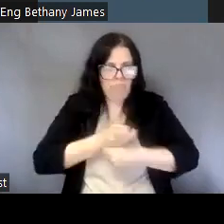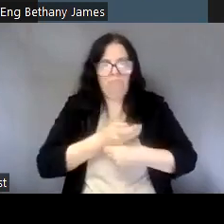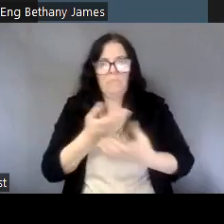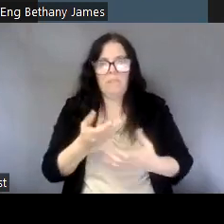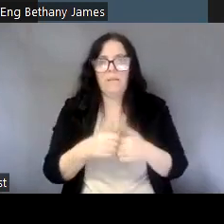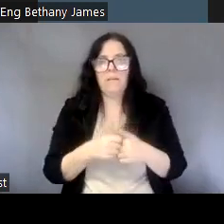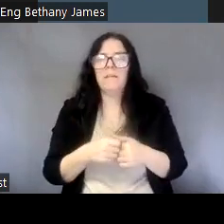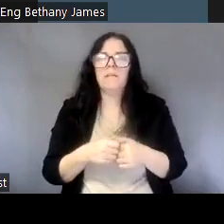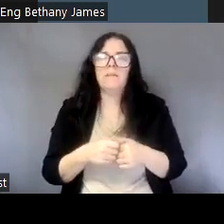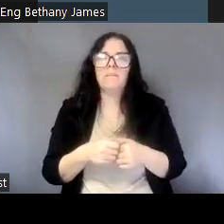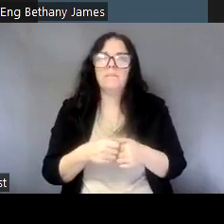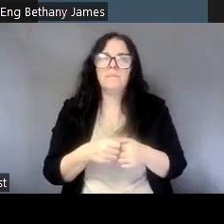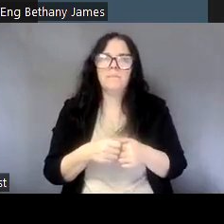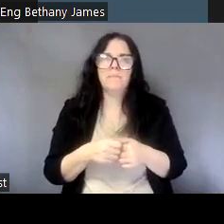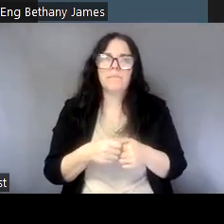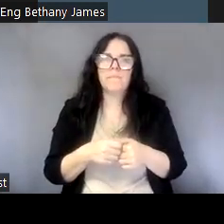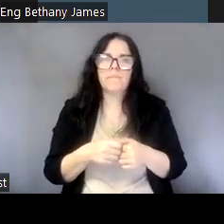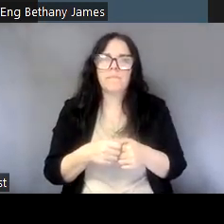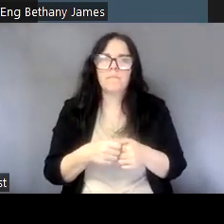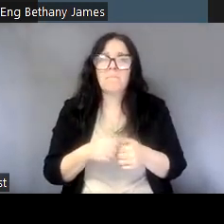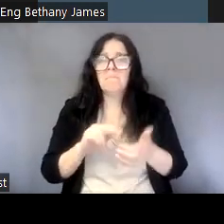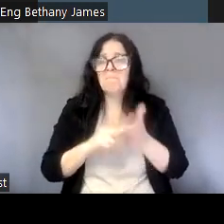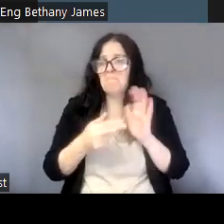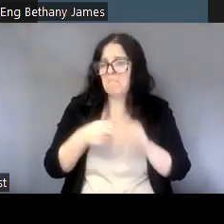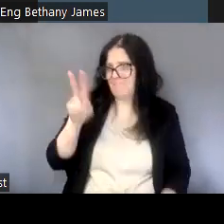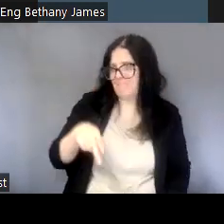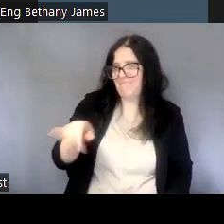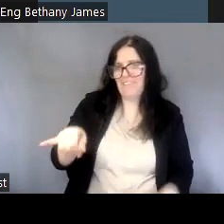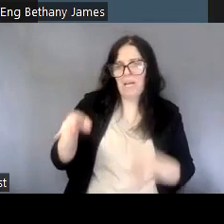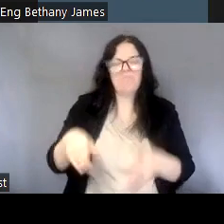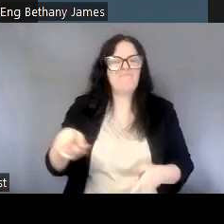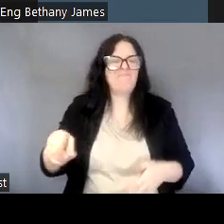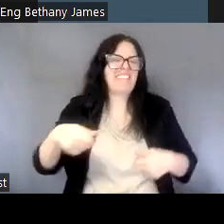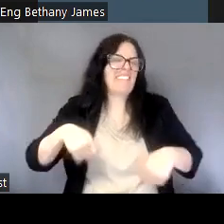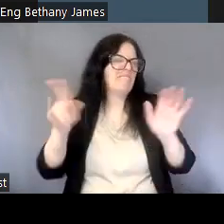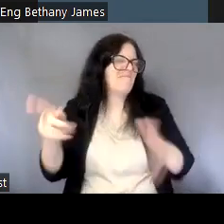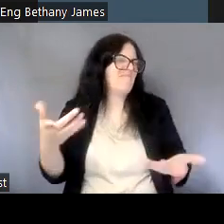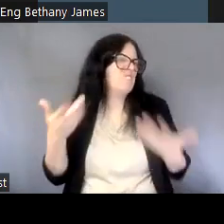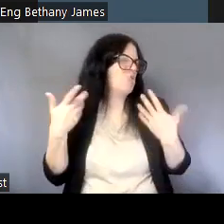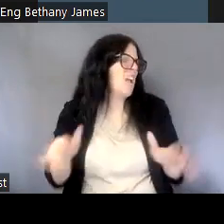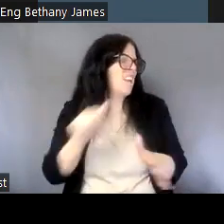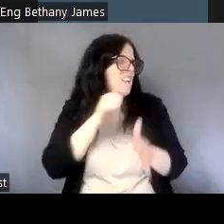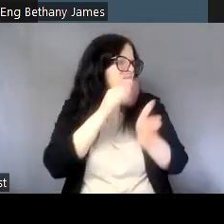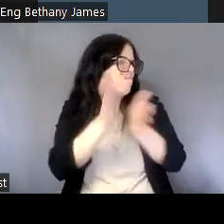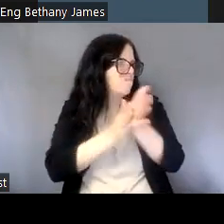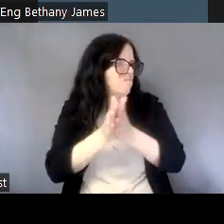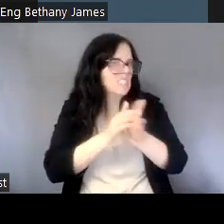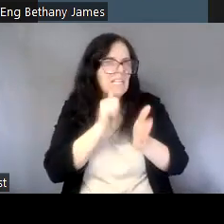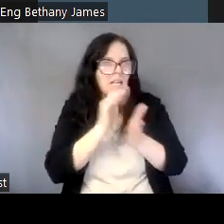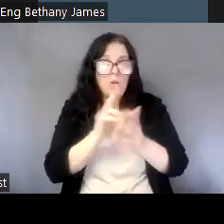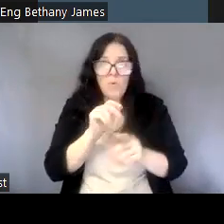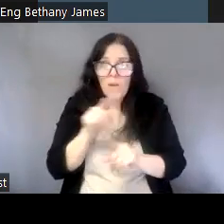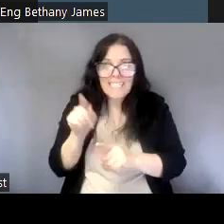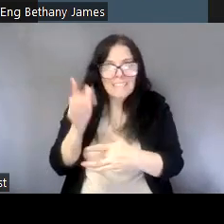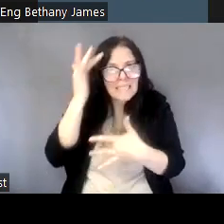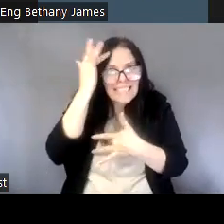where we don't have the willpower or we don't have the drive or the ability to function well. It's an illness. And so